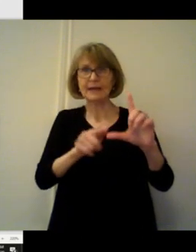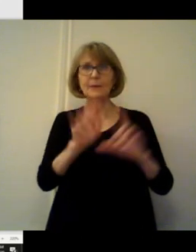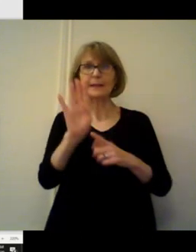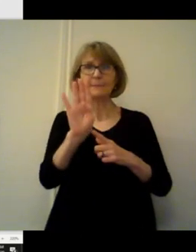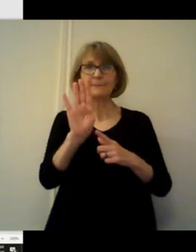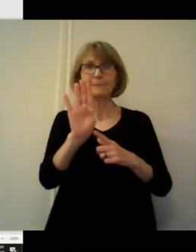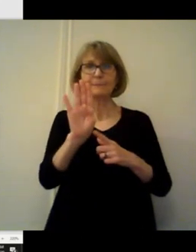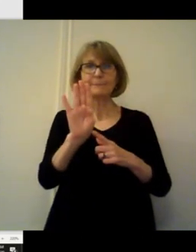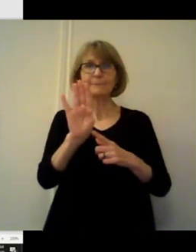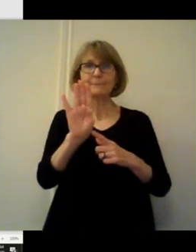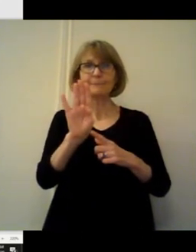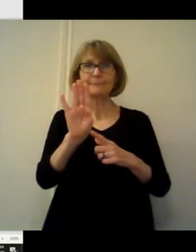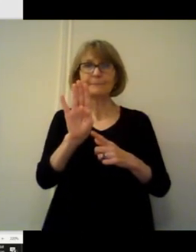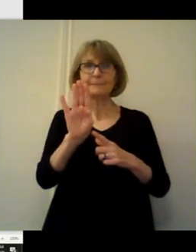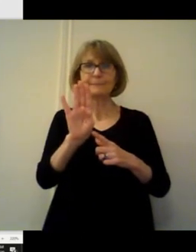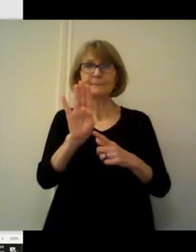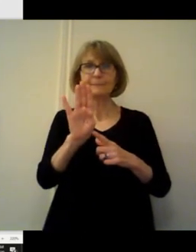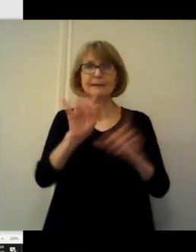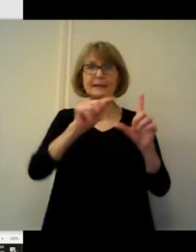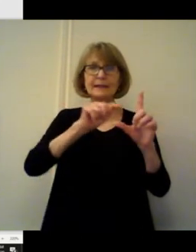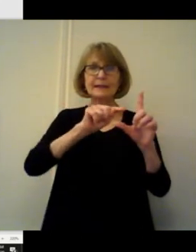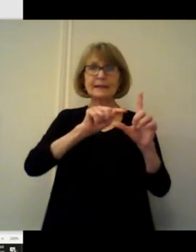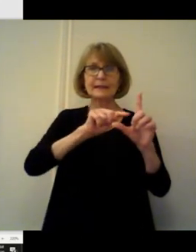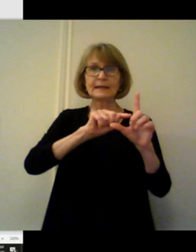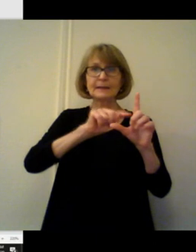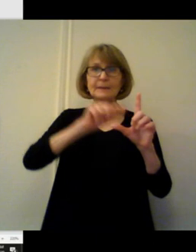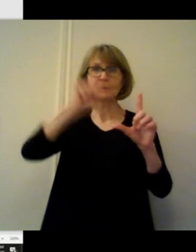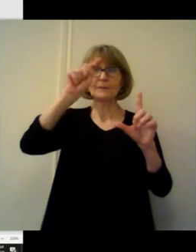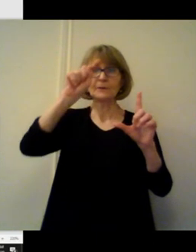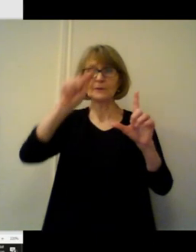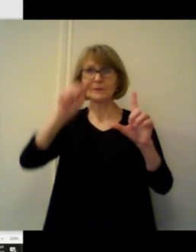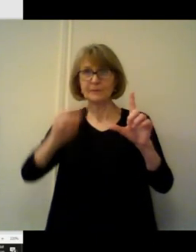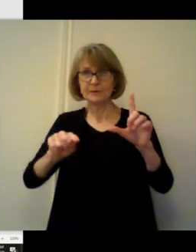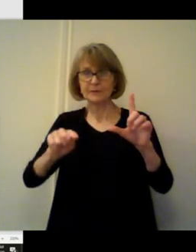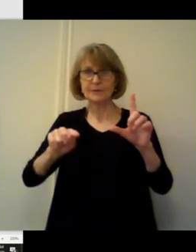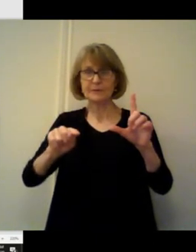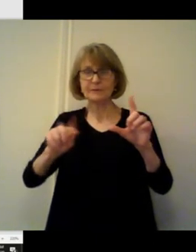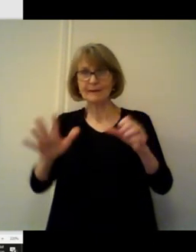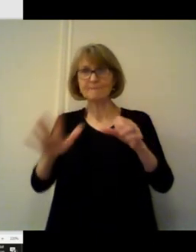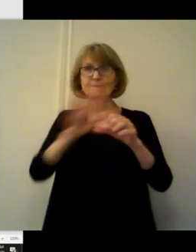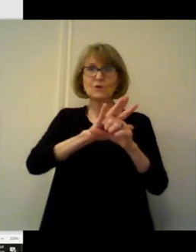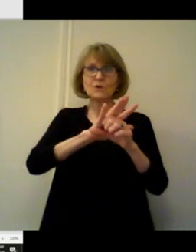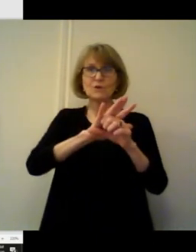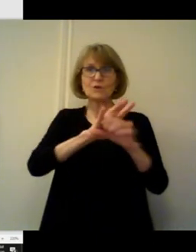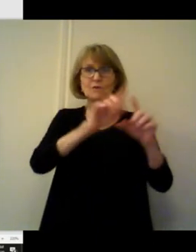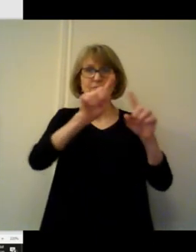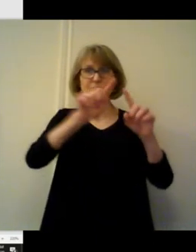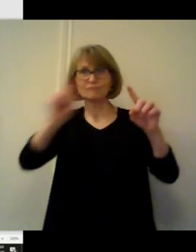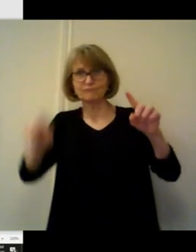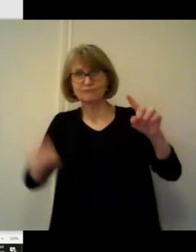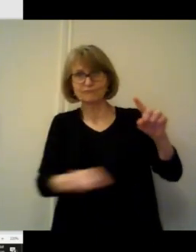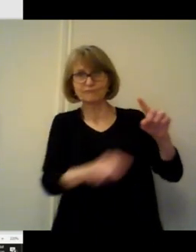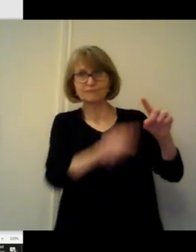angle. Notice how B goes from here to here. So it's talking about all of this. So then we have to add these